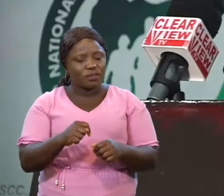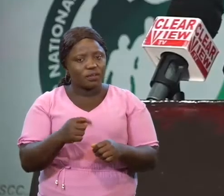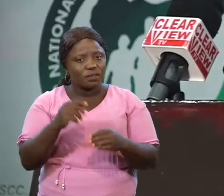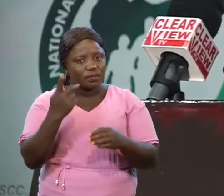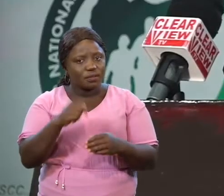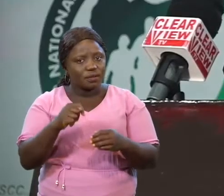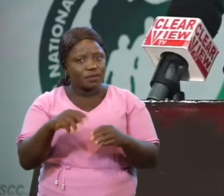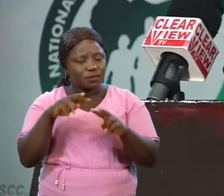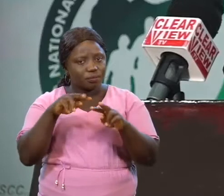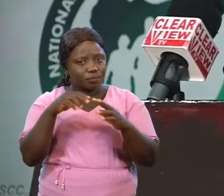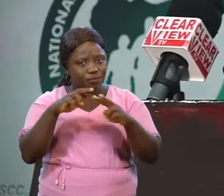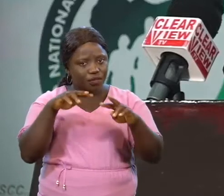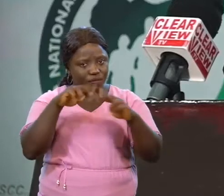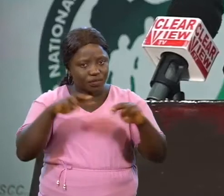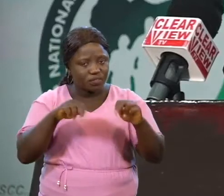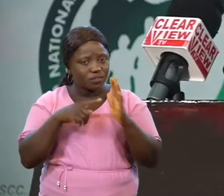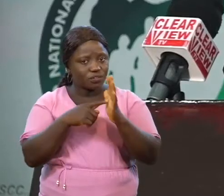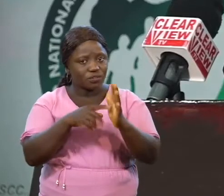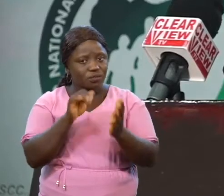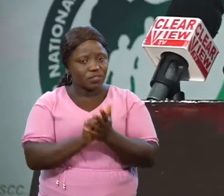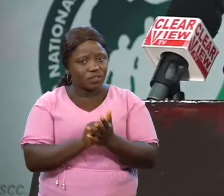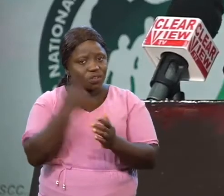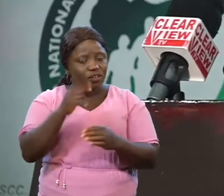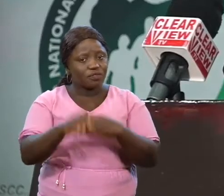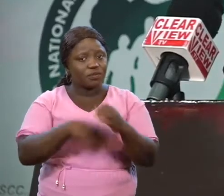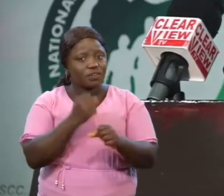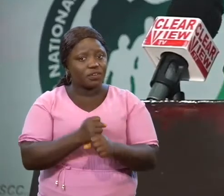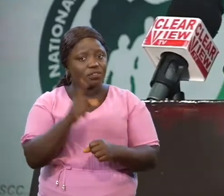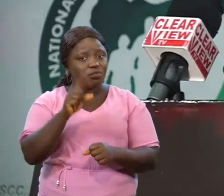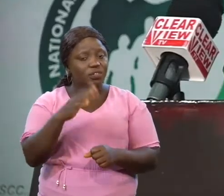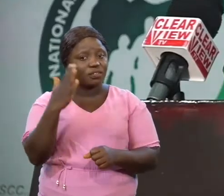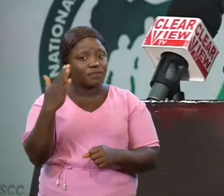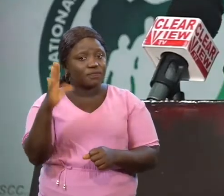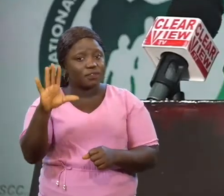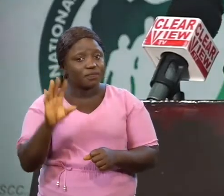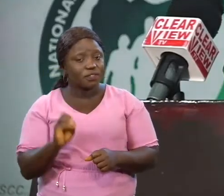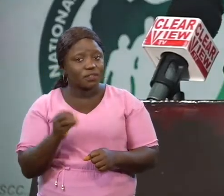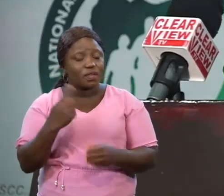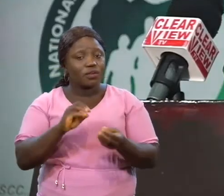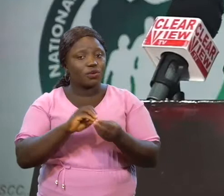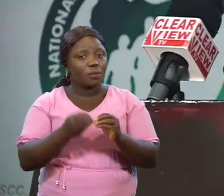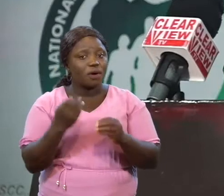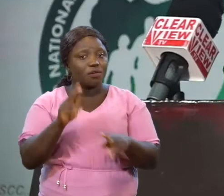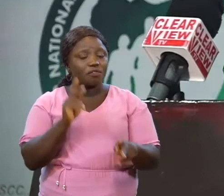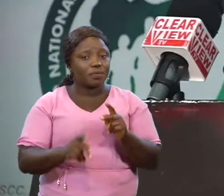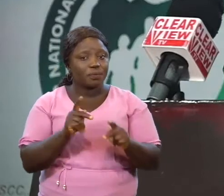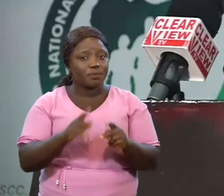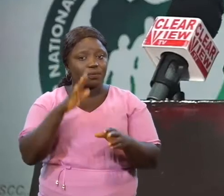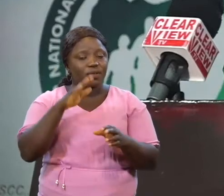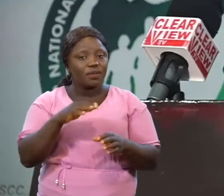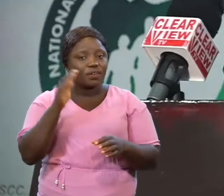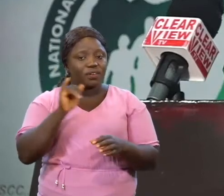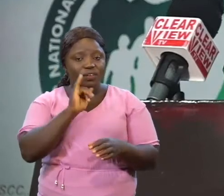the United Nations shows that by year 2050, the number of